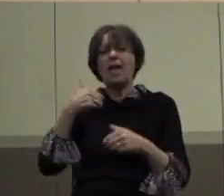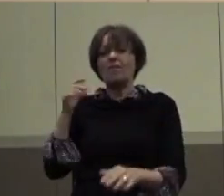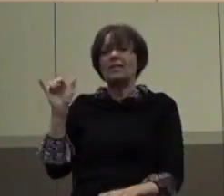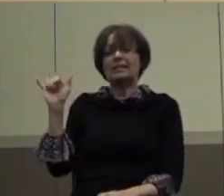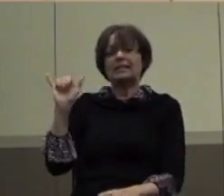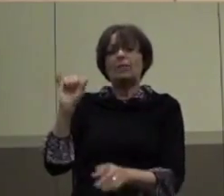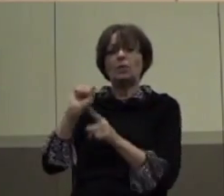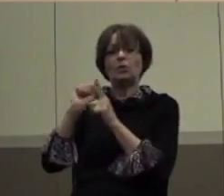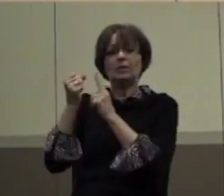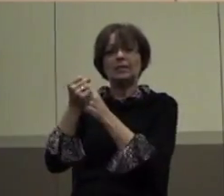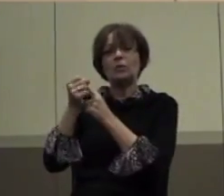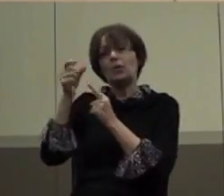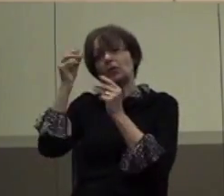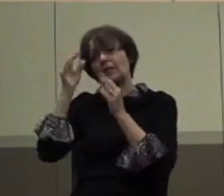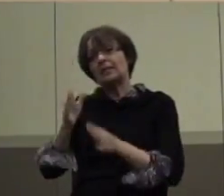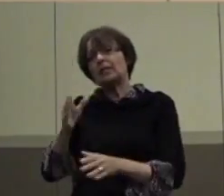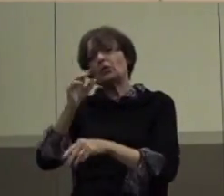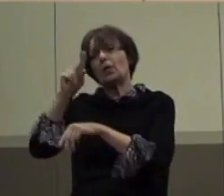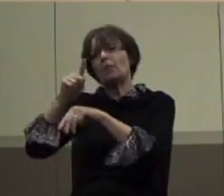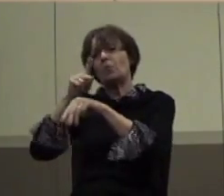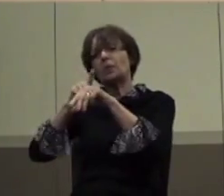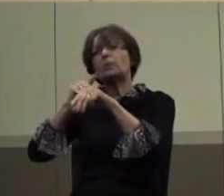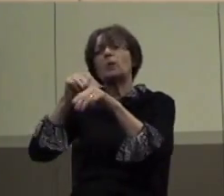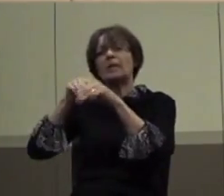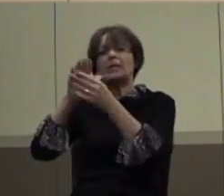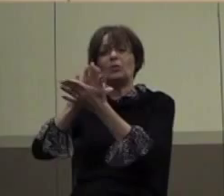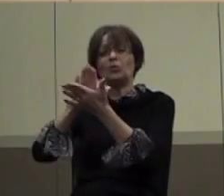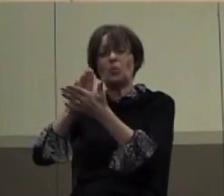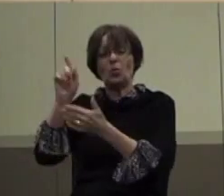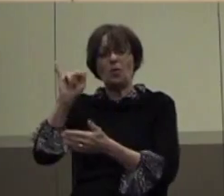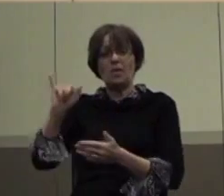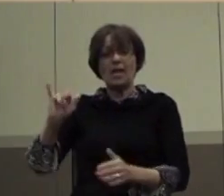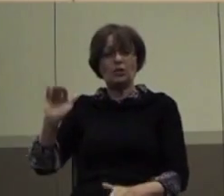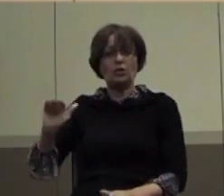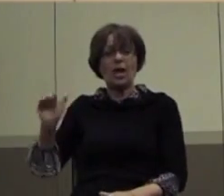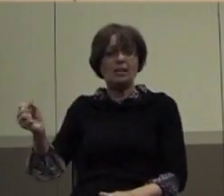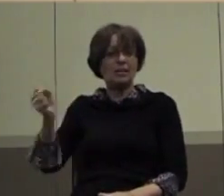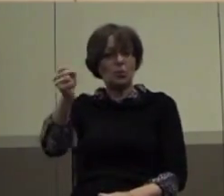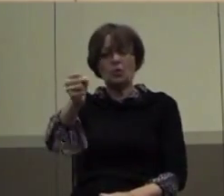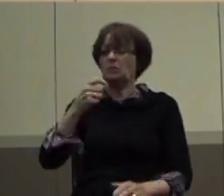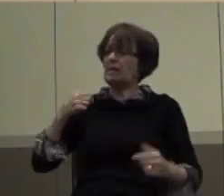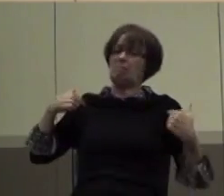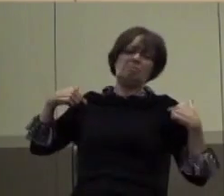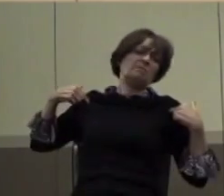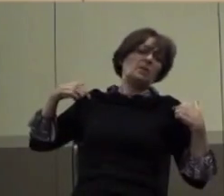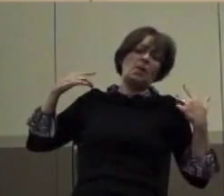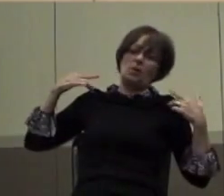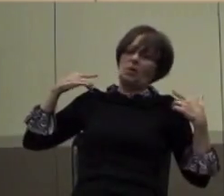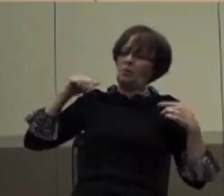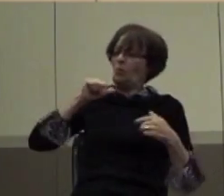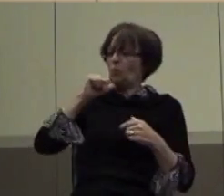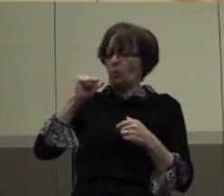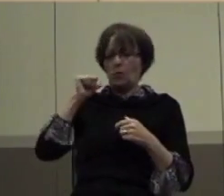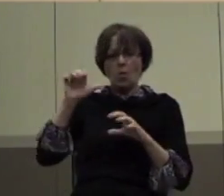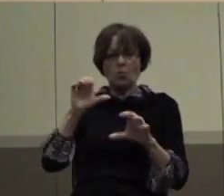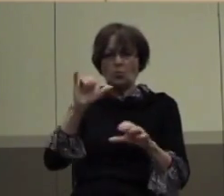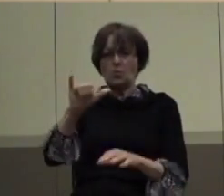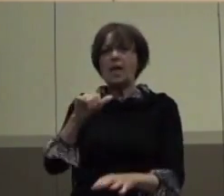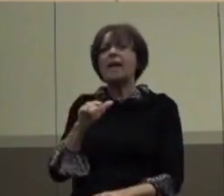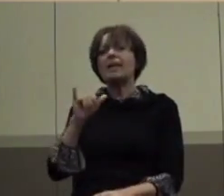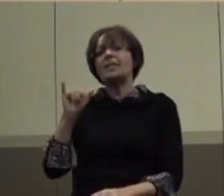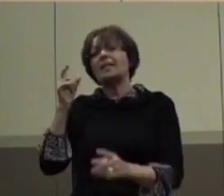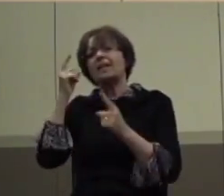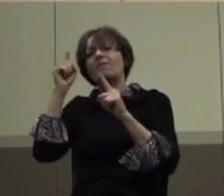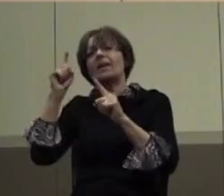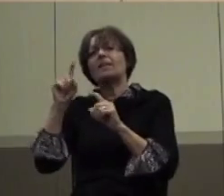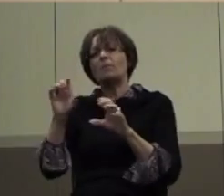situation that the teacher and the principal of the school this child's going to have already said, we aren't going to do that. Right? And it's an effective behavior